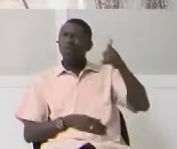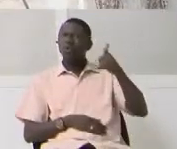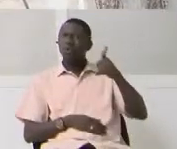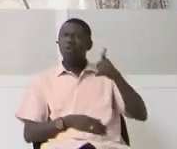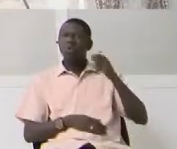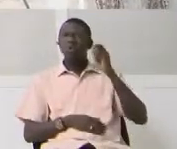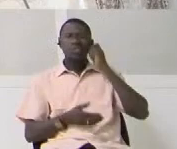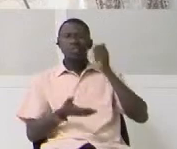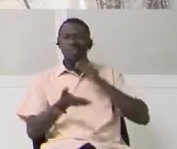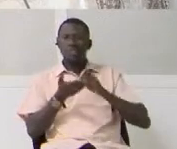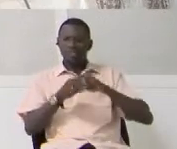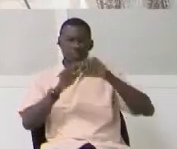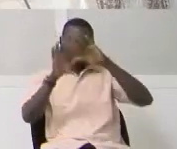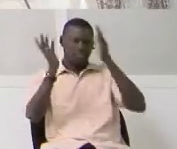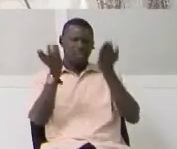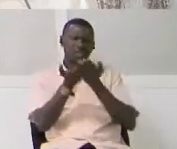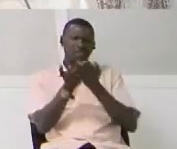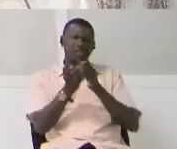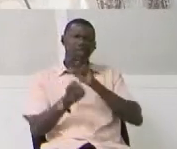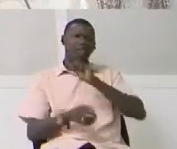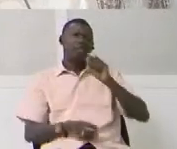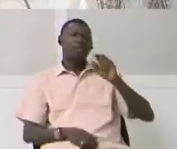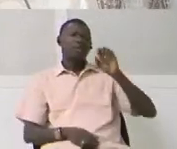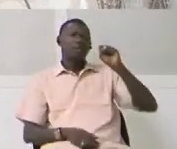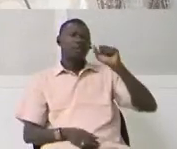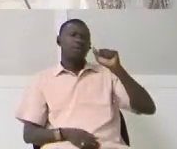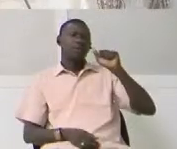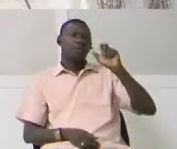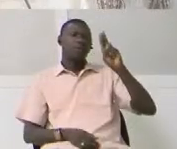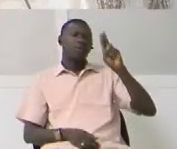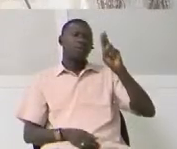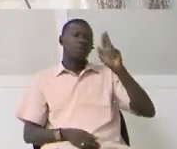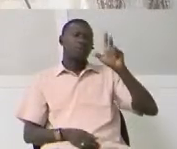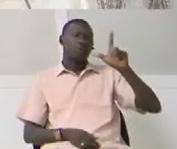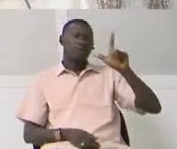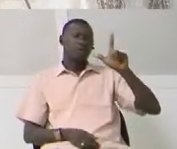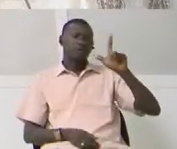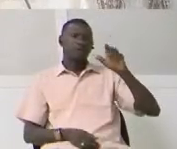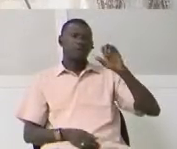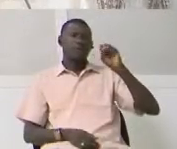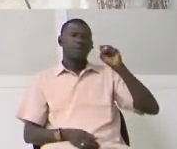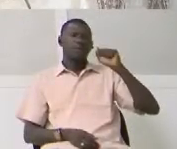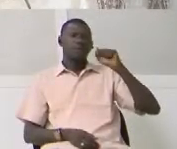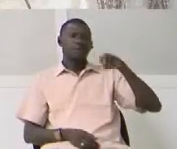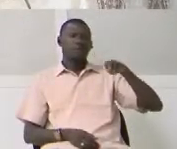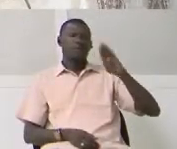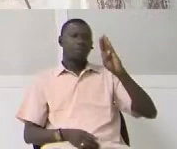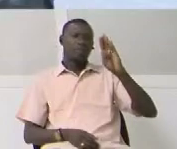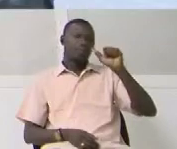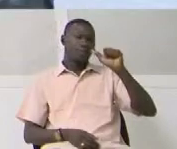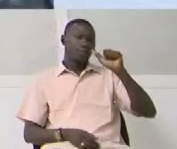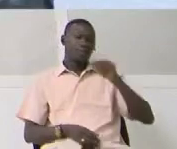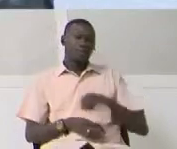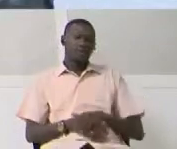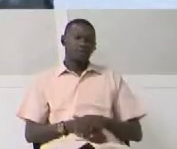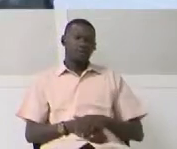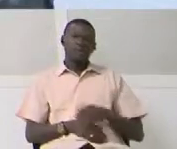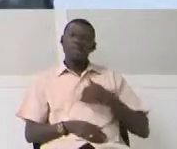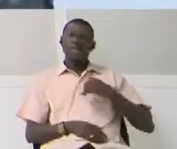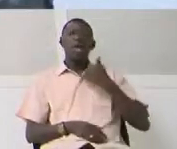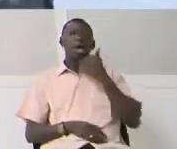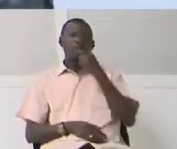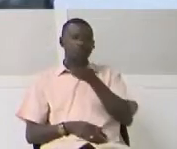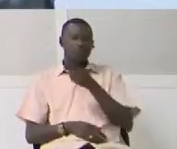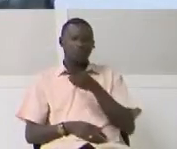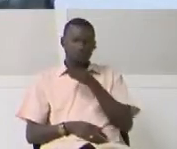who was the Secretary General at the time. So when I put Sol, just my number, so my contact Sol. He asked Sol to